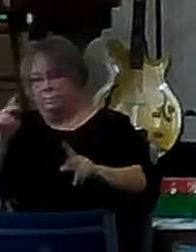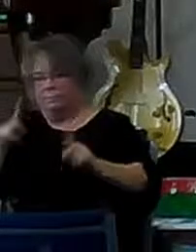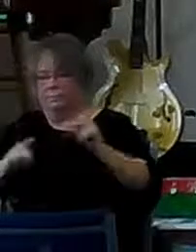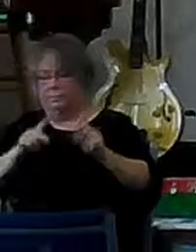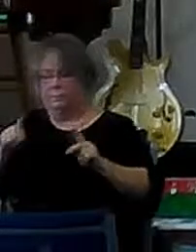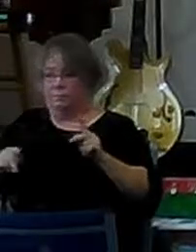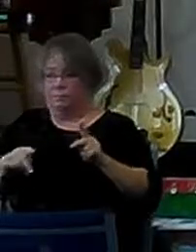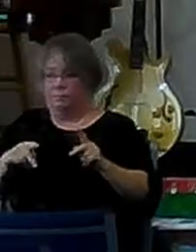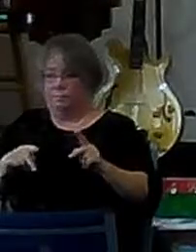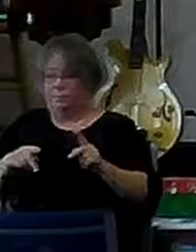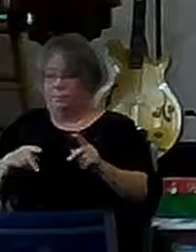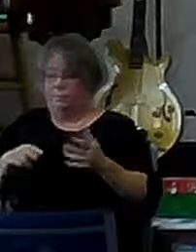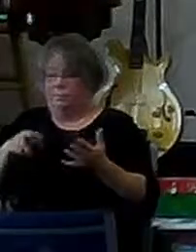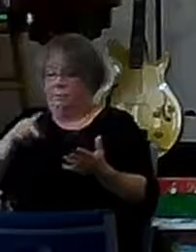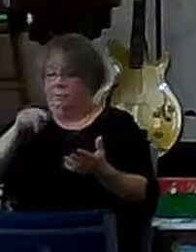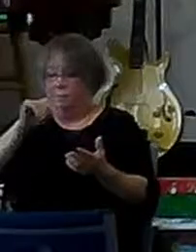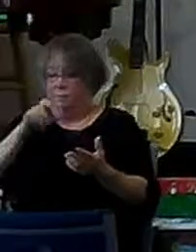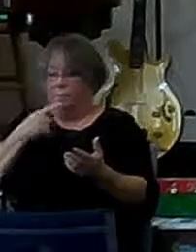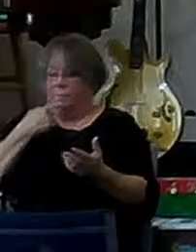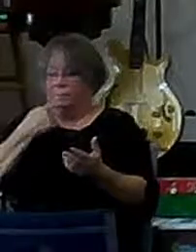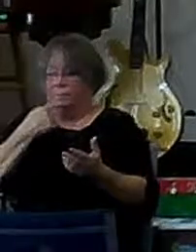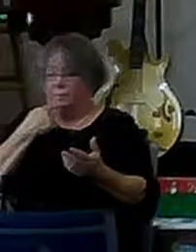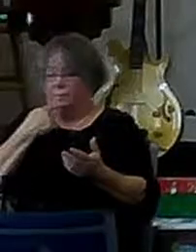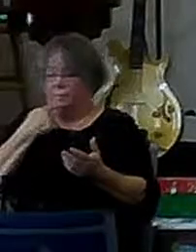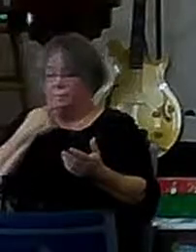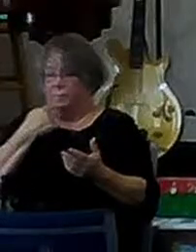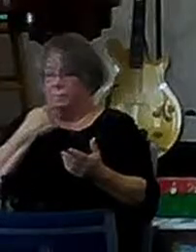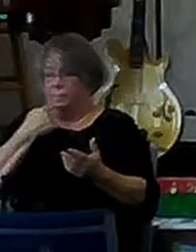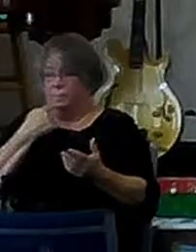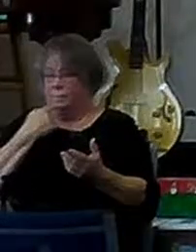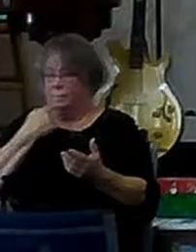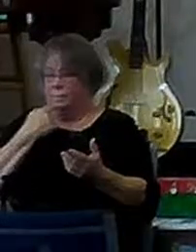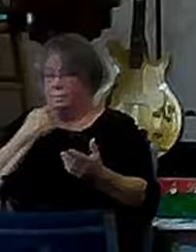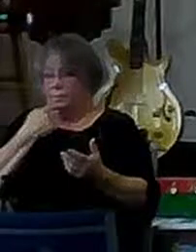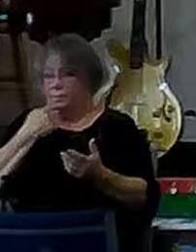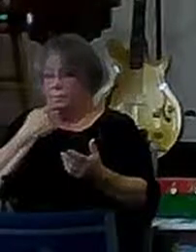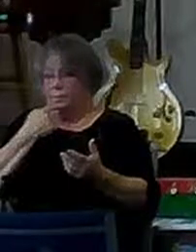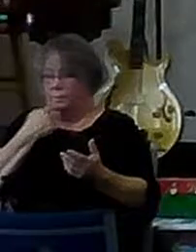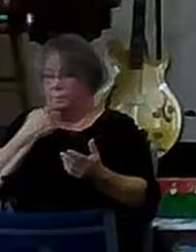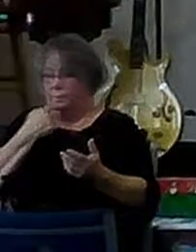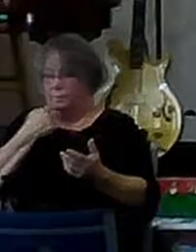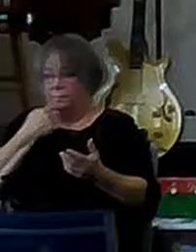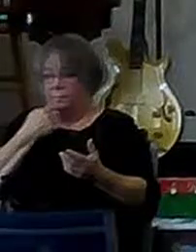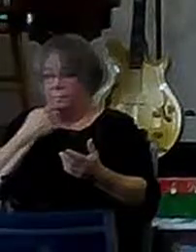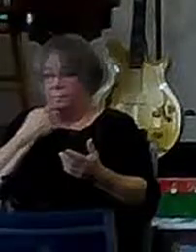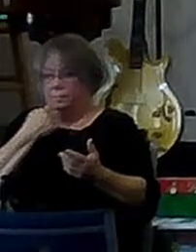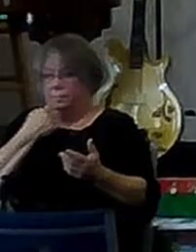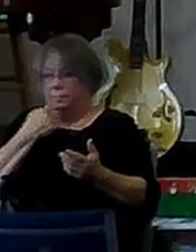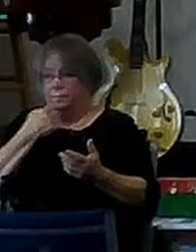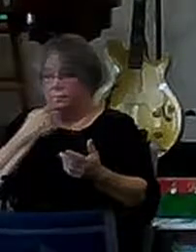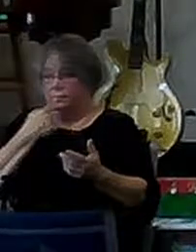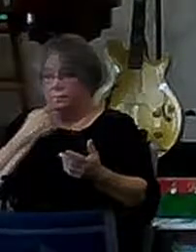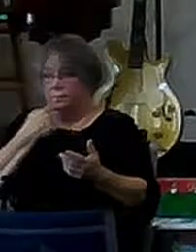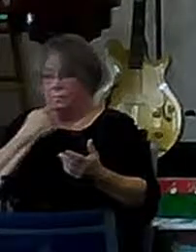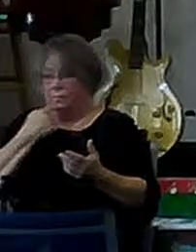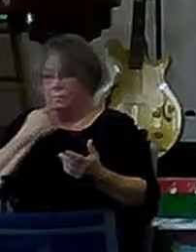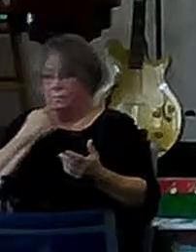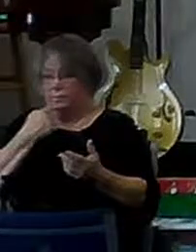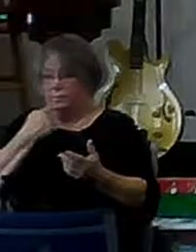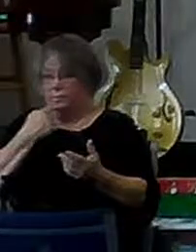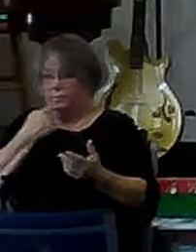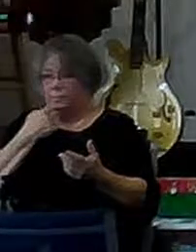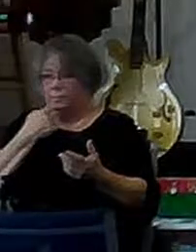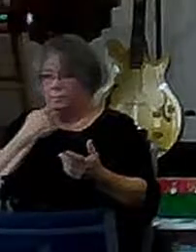Paul here, when he says, I feel unceasing anguish in my heart, he mentions it's because of his kinsmen according